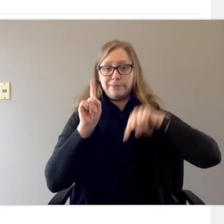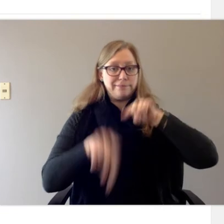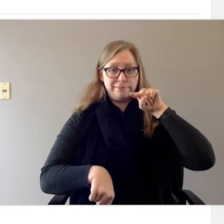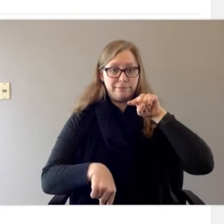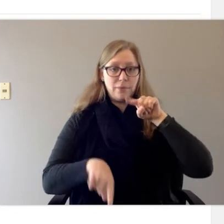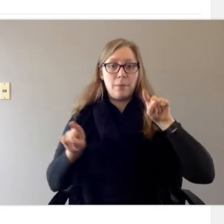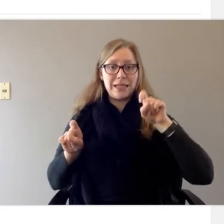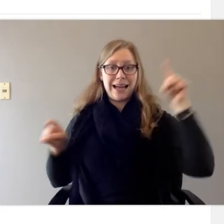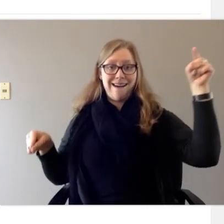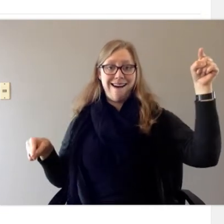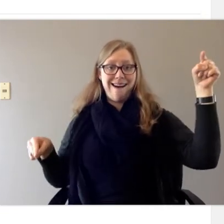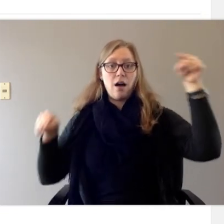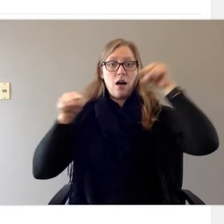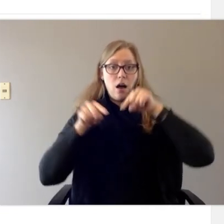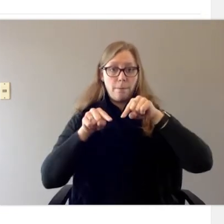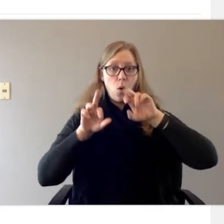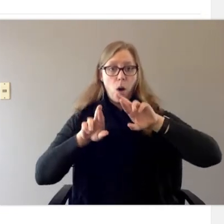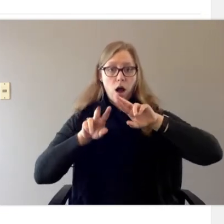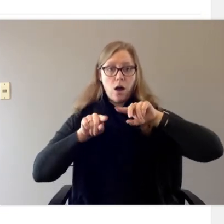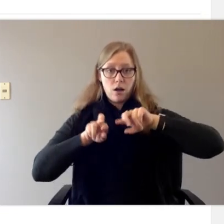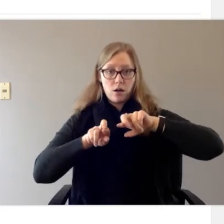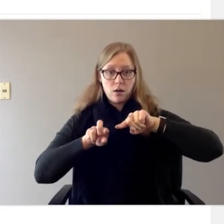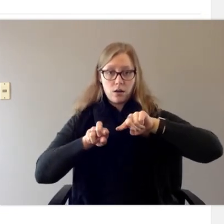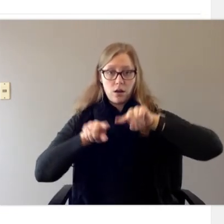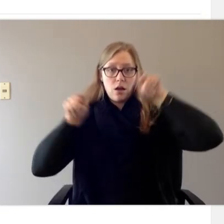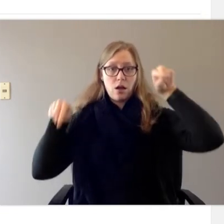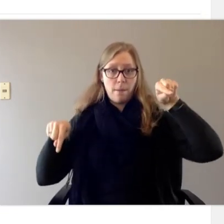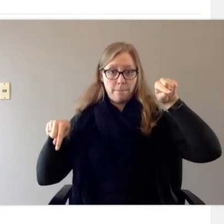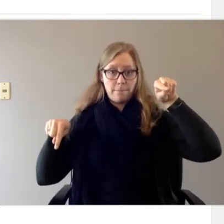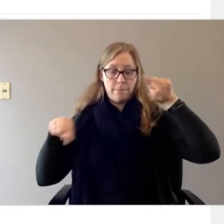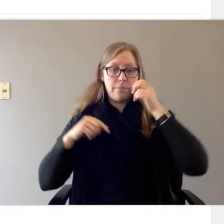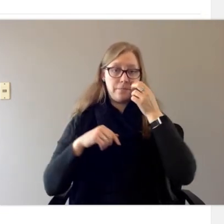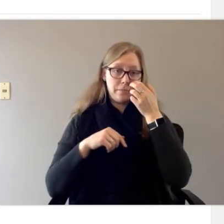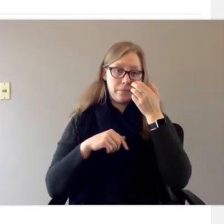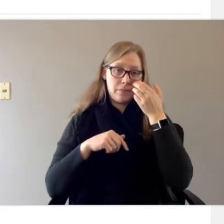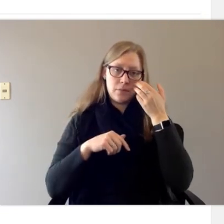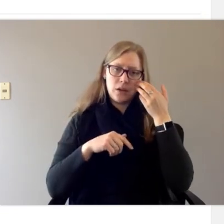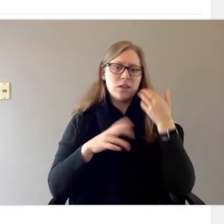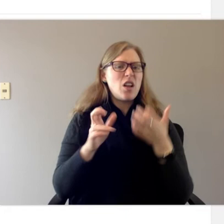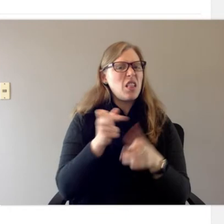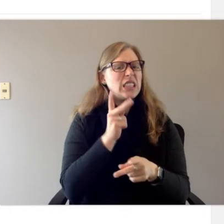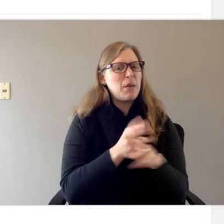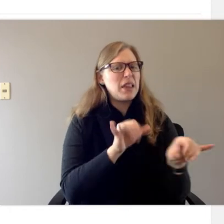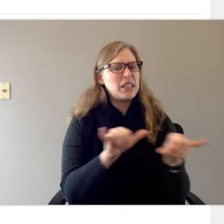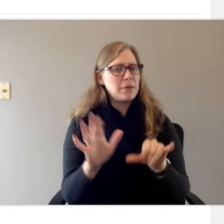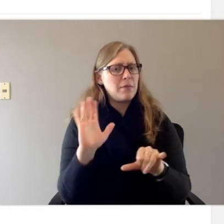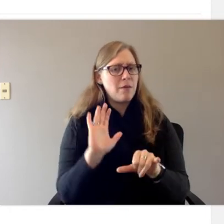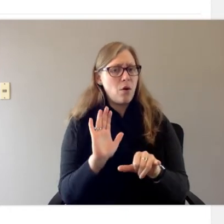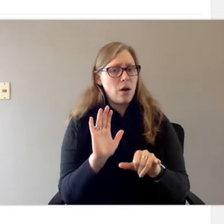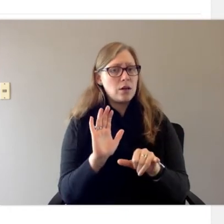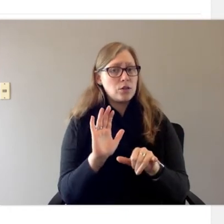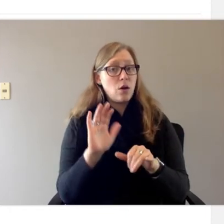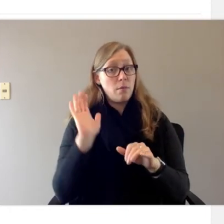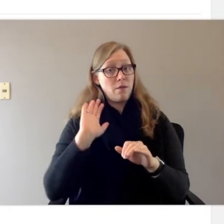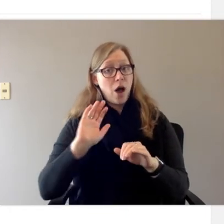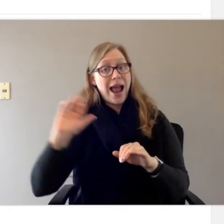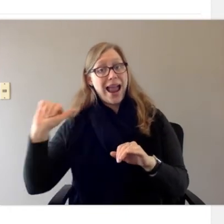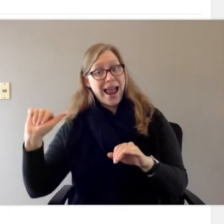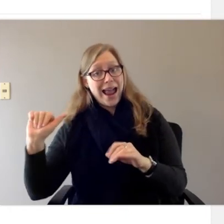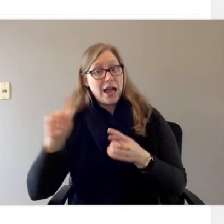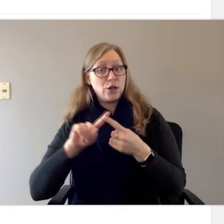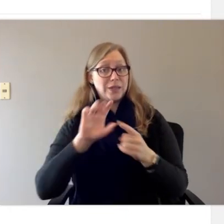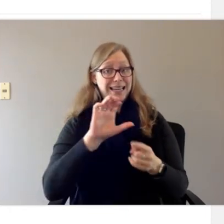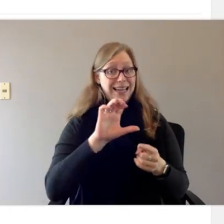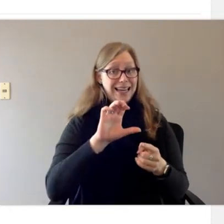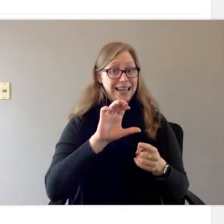went from A to C, how about we just keep going in the same order. So I went A to C, C to B. Okay.